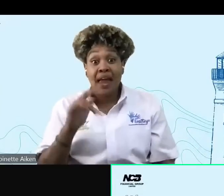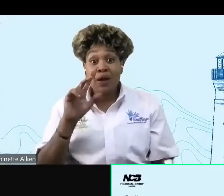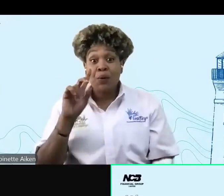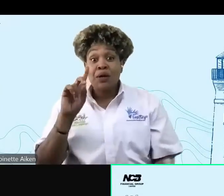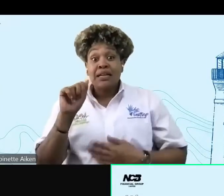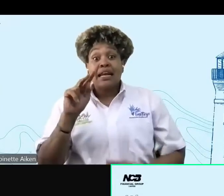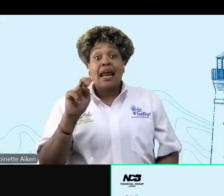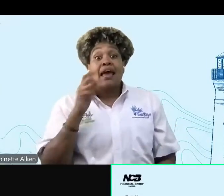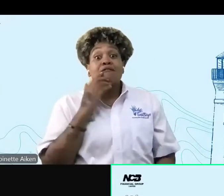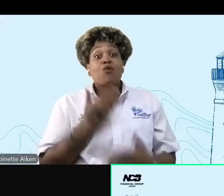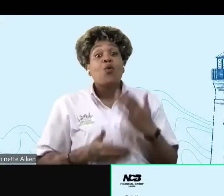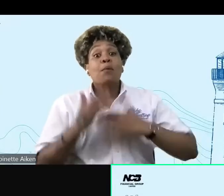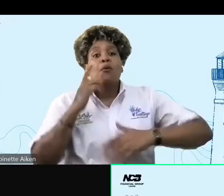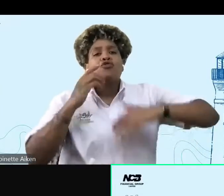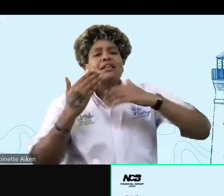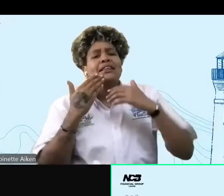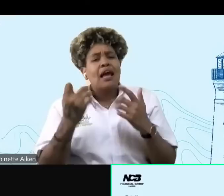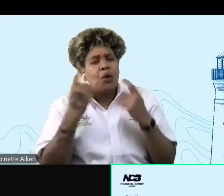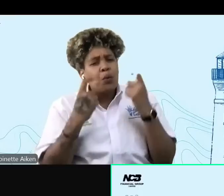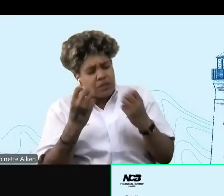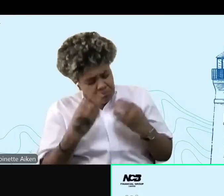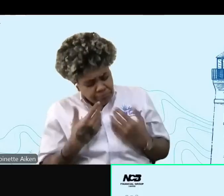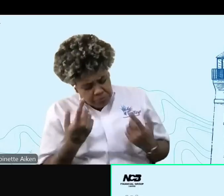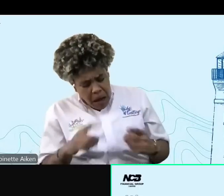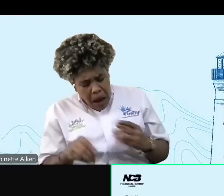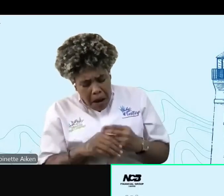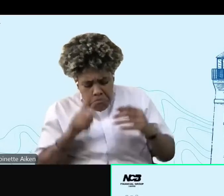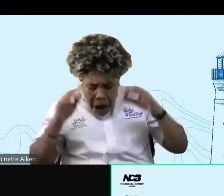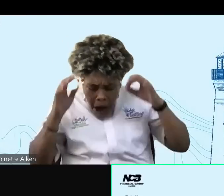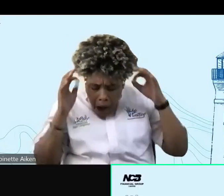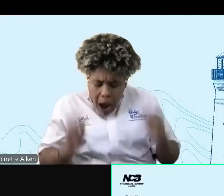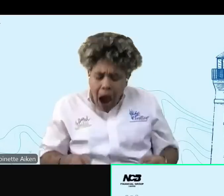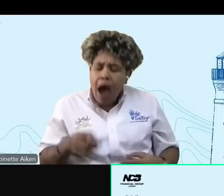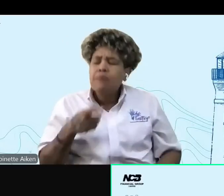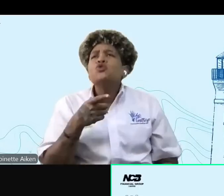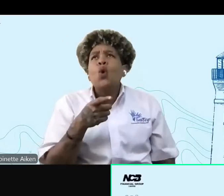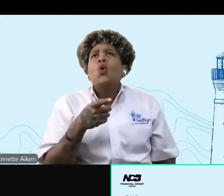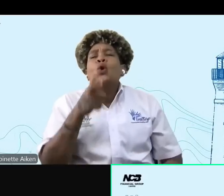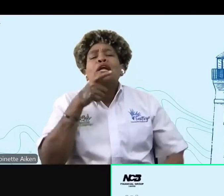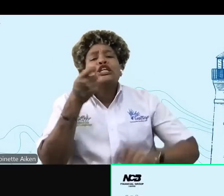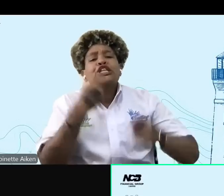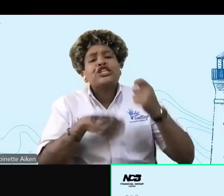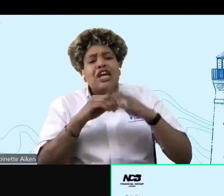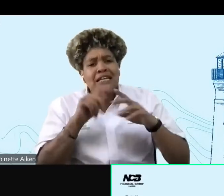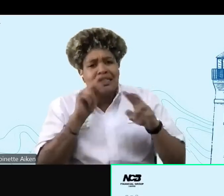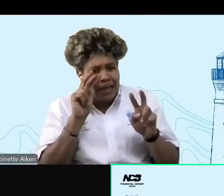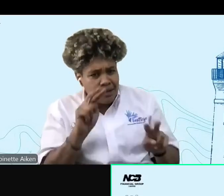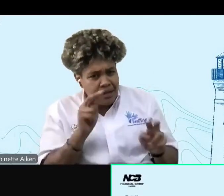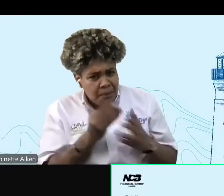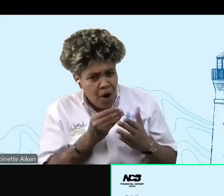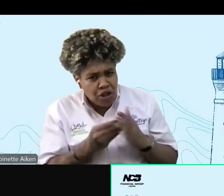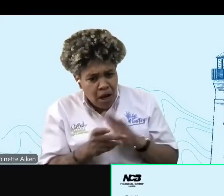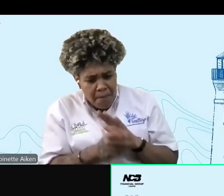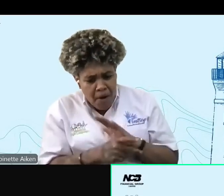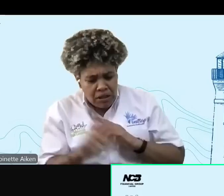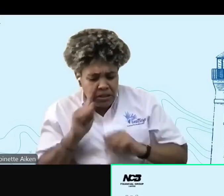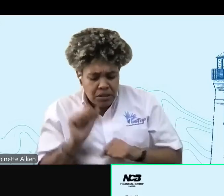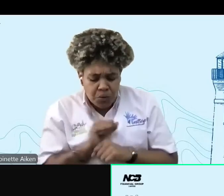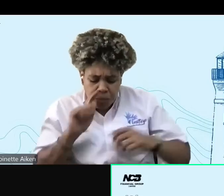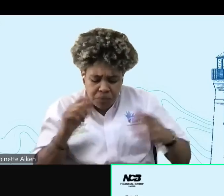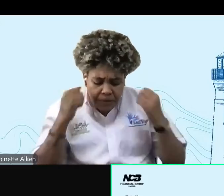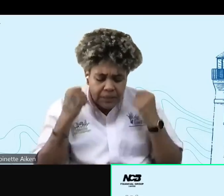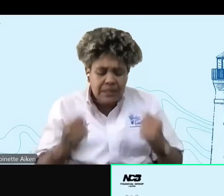morning, everyone. Thank you for the question. Absolutely, the change in monetary policy is going to be a